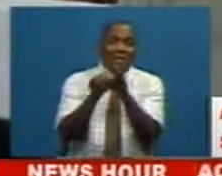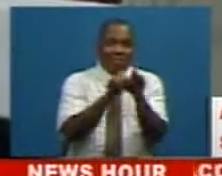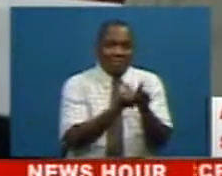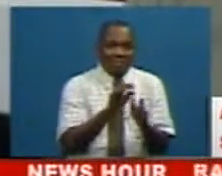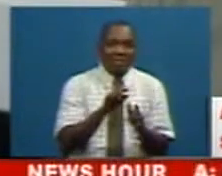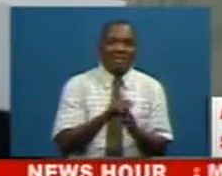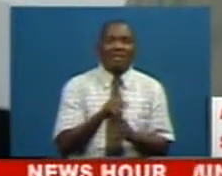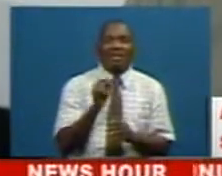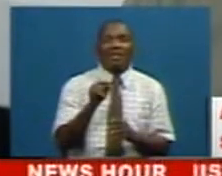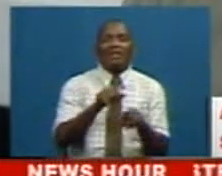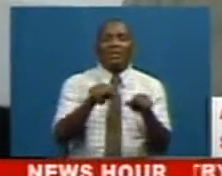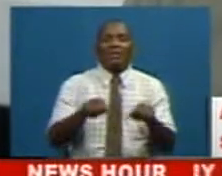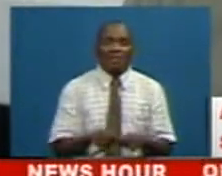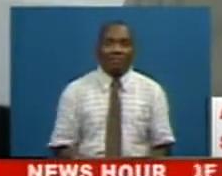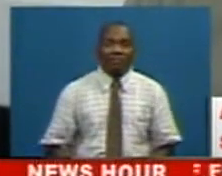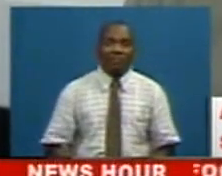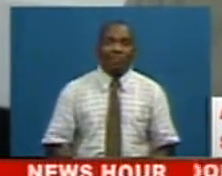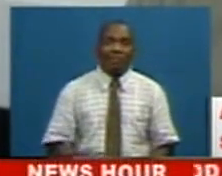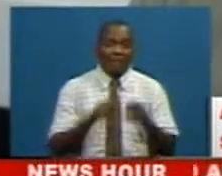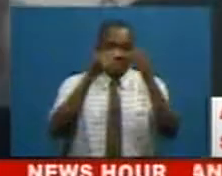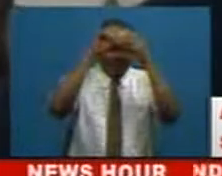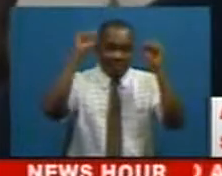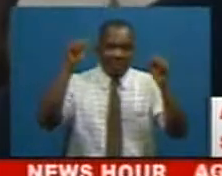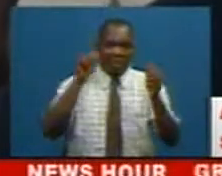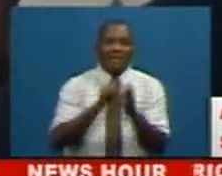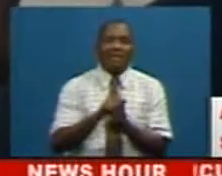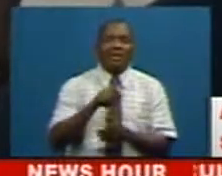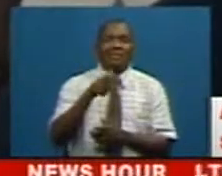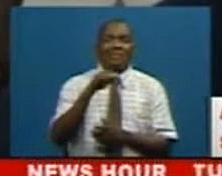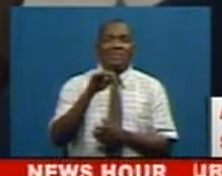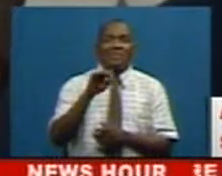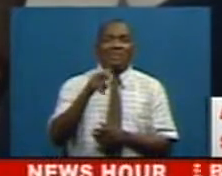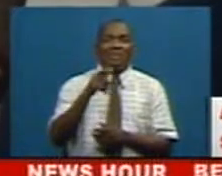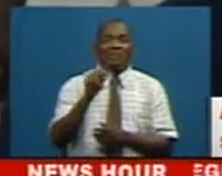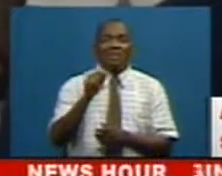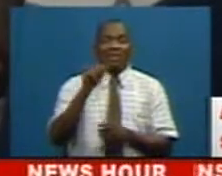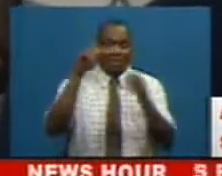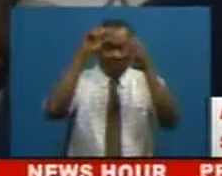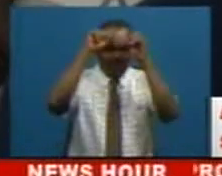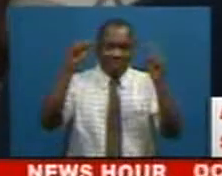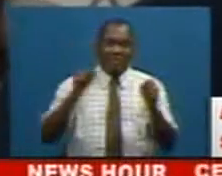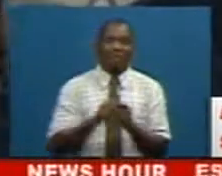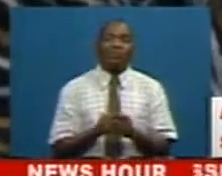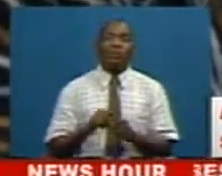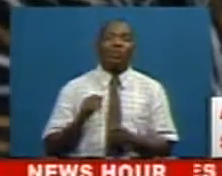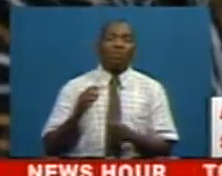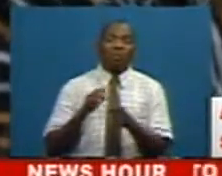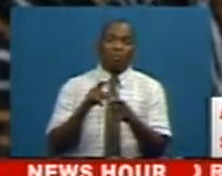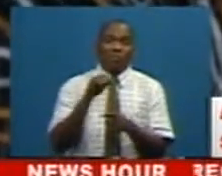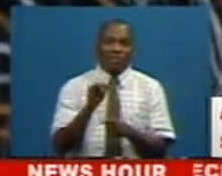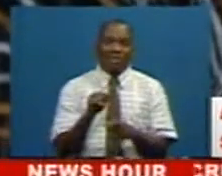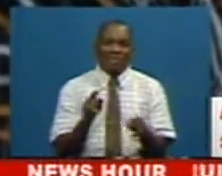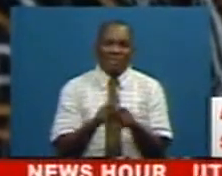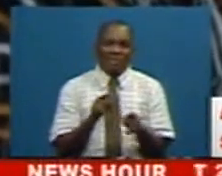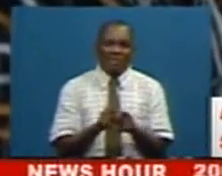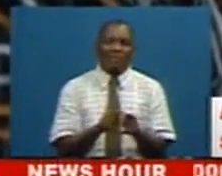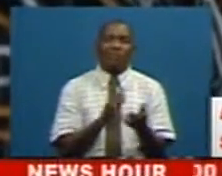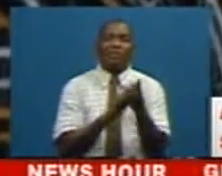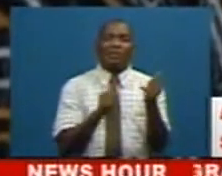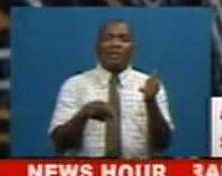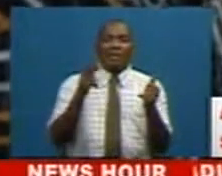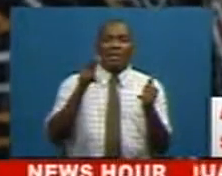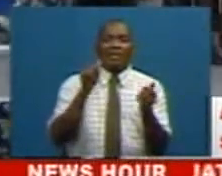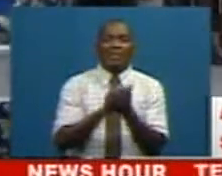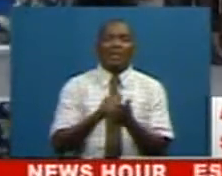in their respective areas. The president of the GFA Normalisation Committee, Dr. Kofi Amoah, was confident members